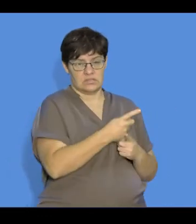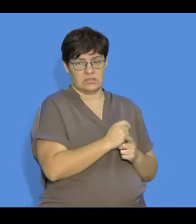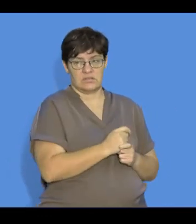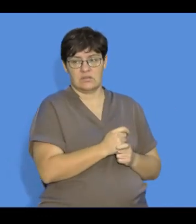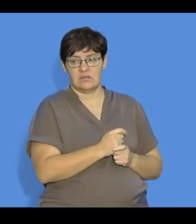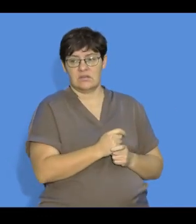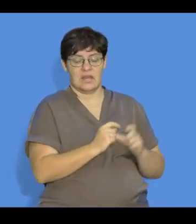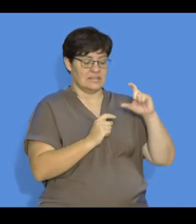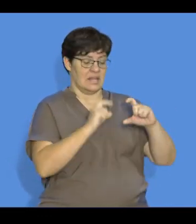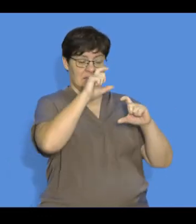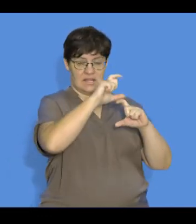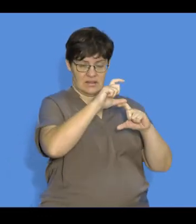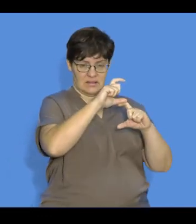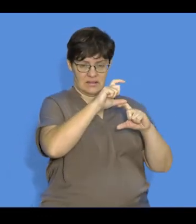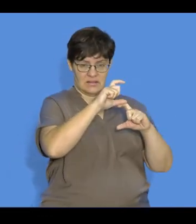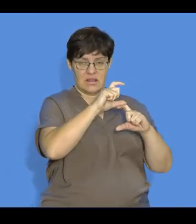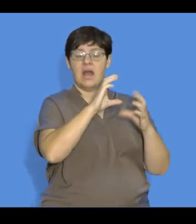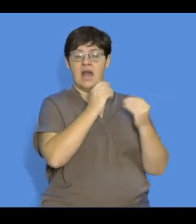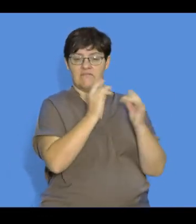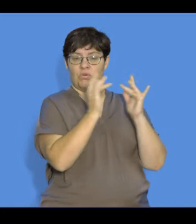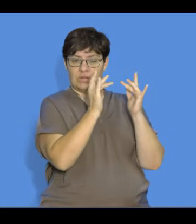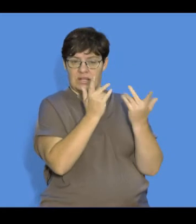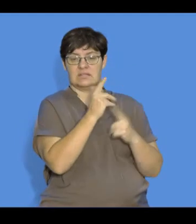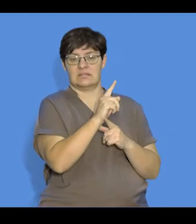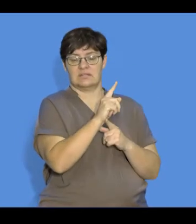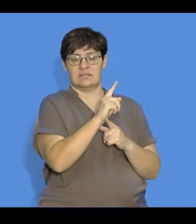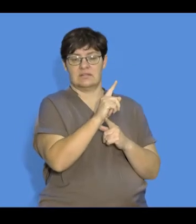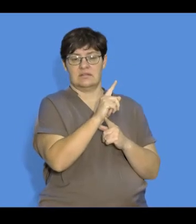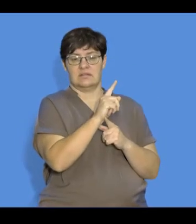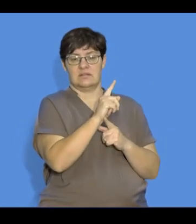two cells that are connected in series.